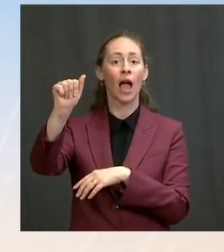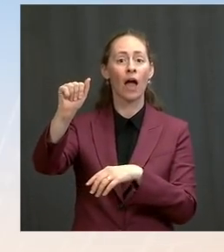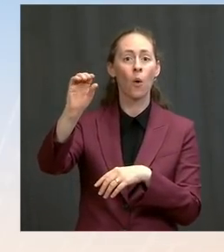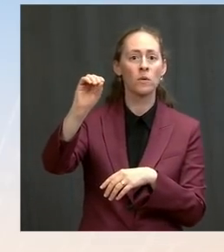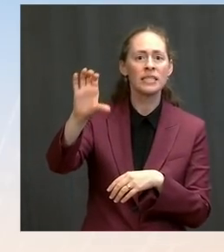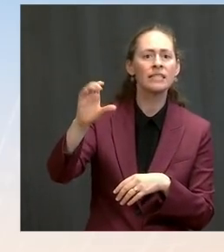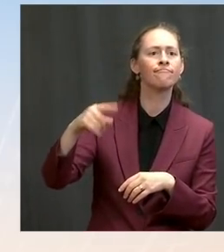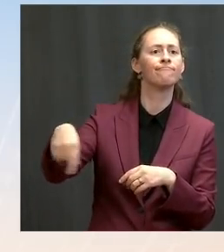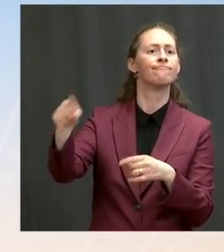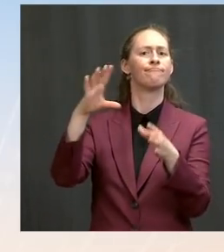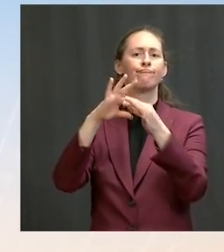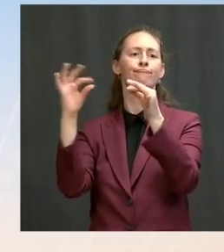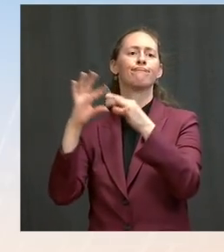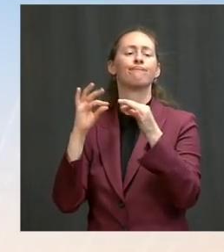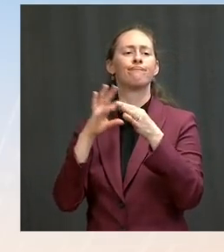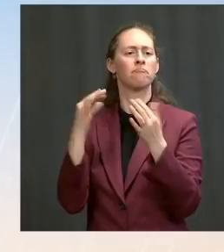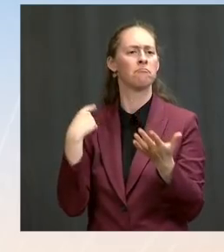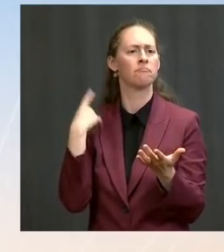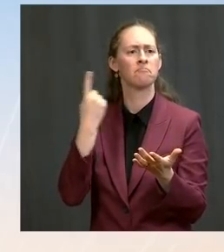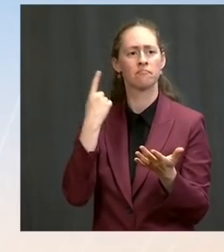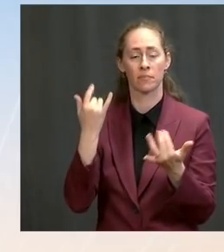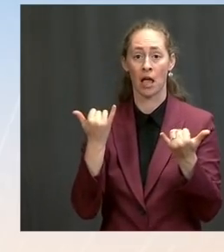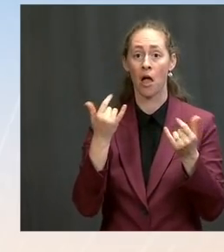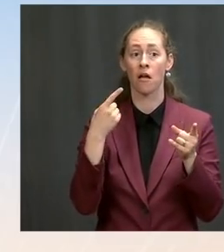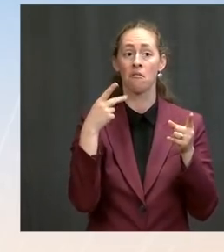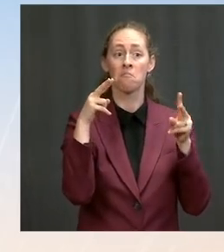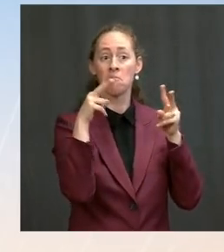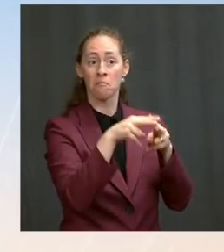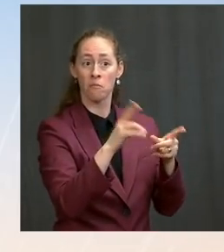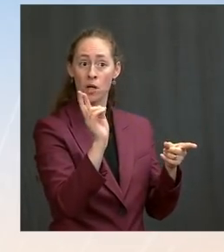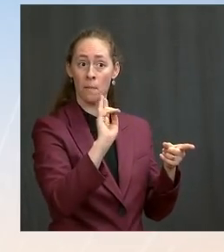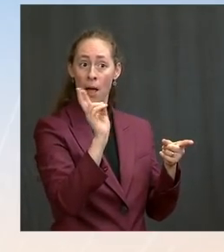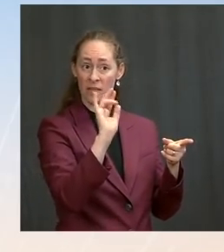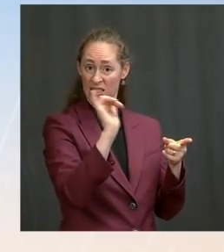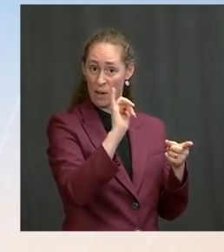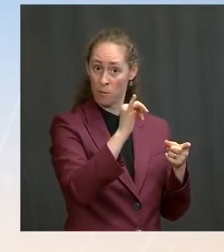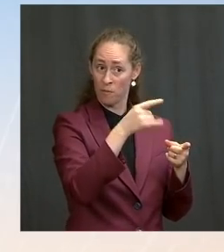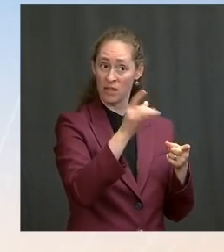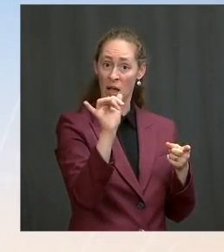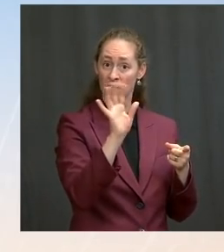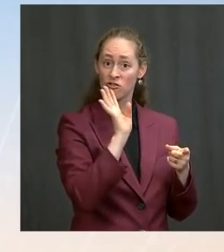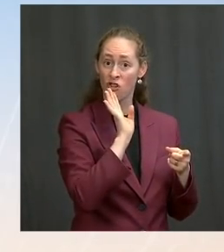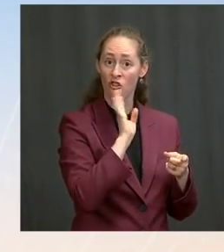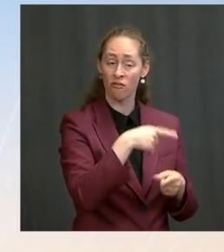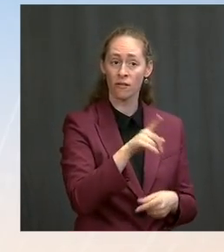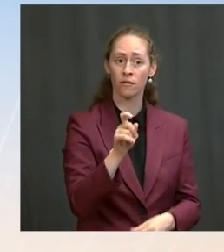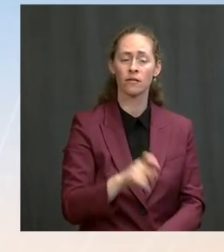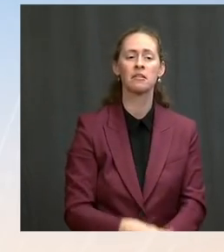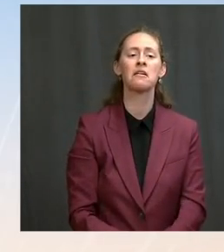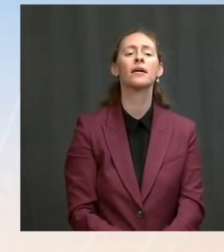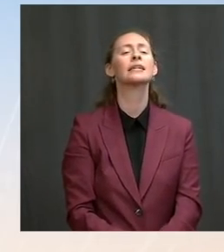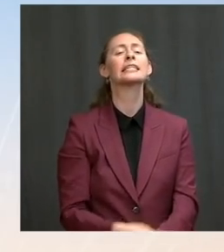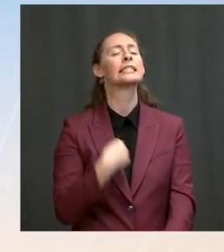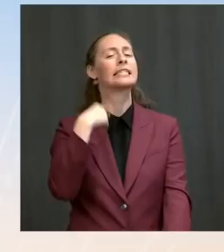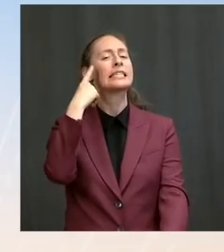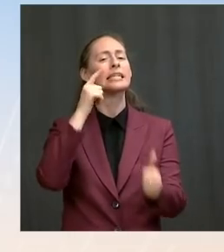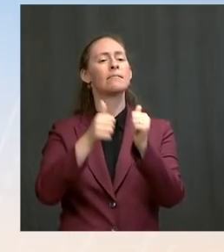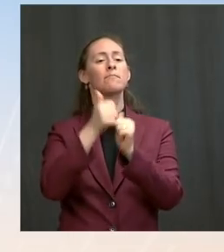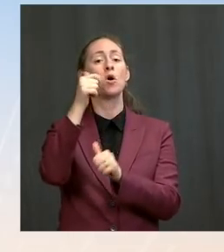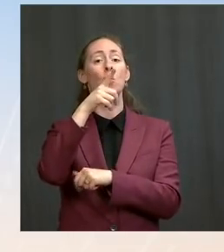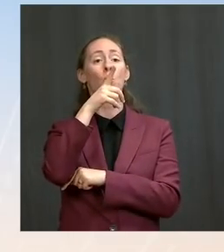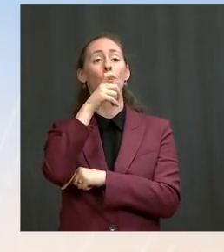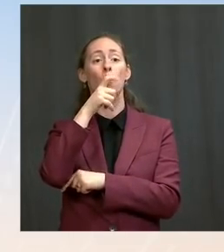of Republican members of Congress saying they want to defund the police? I think most people would argue that actions are more important than words, wouldn't you